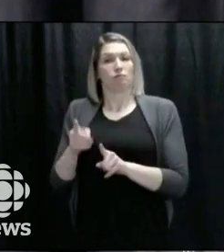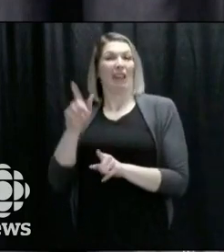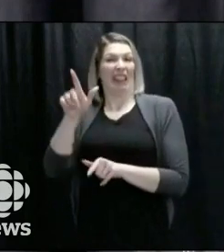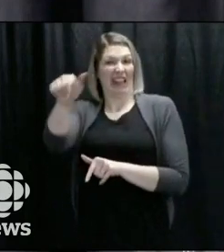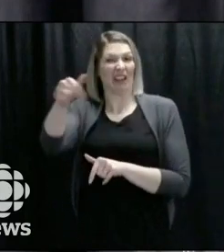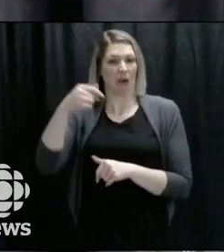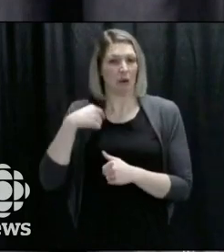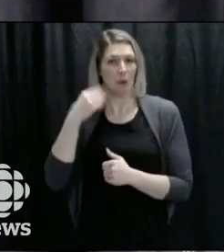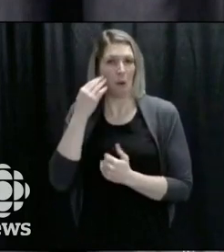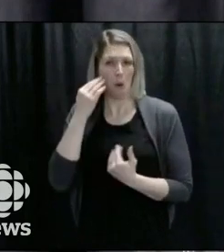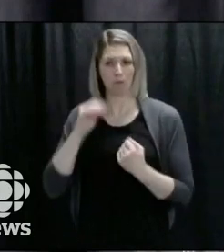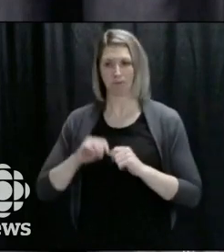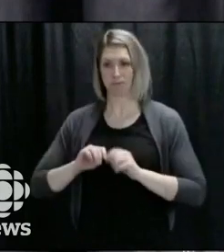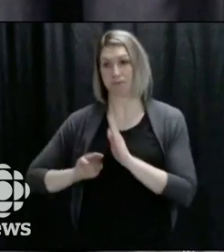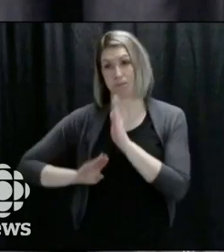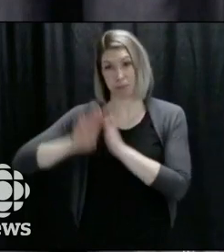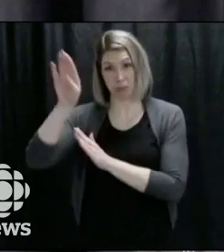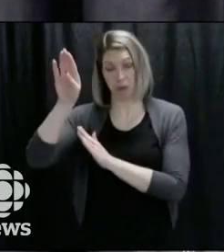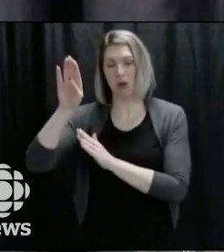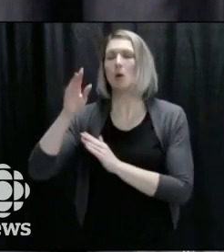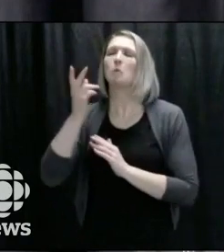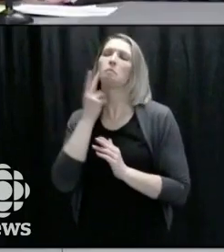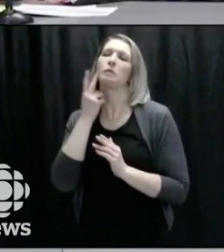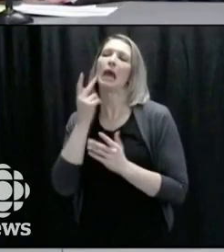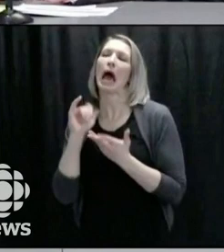this one. Thank you.